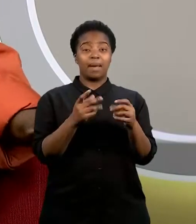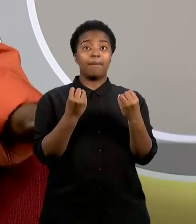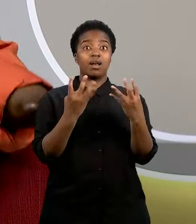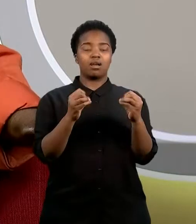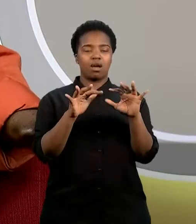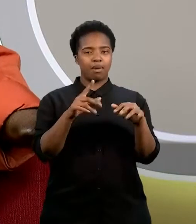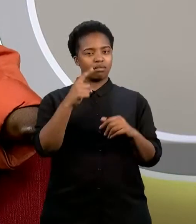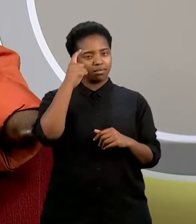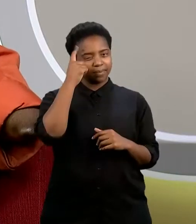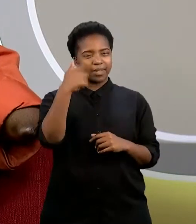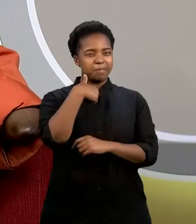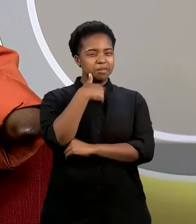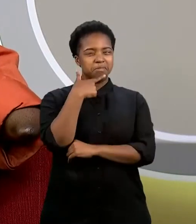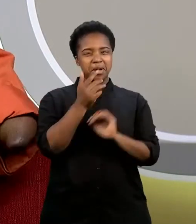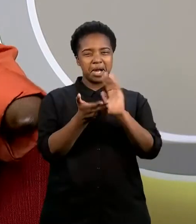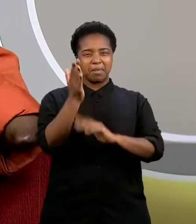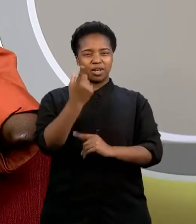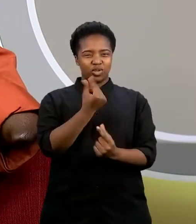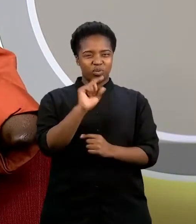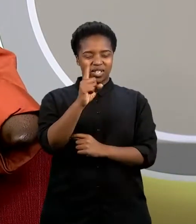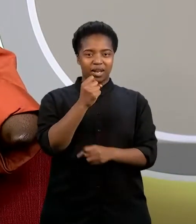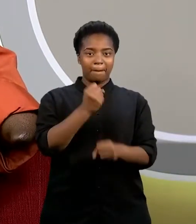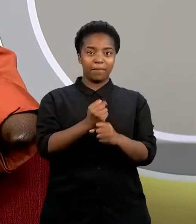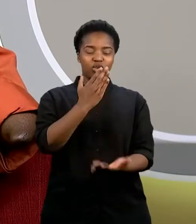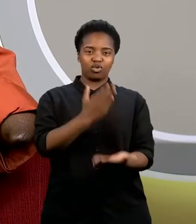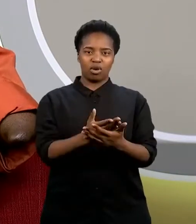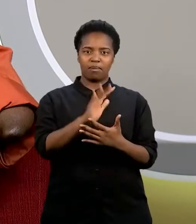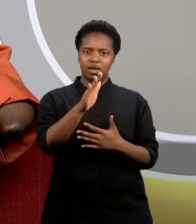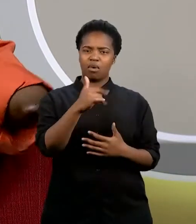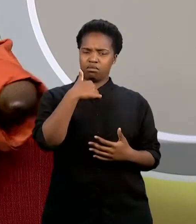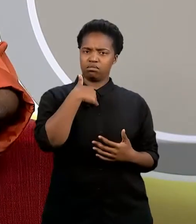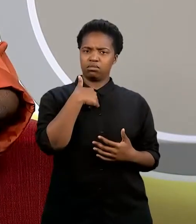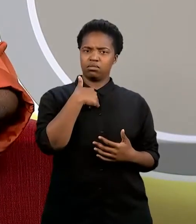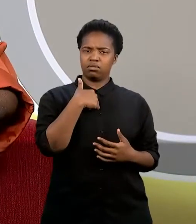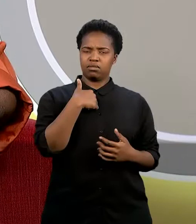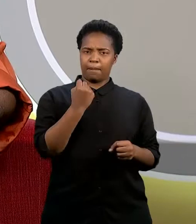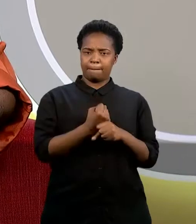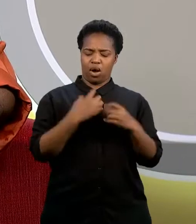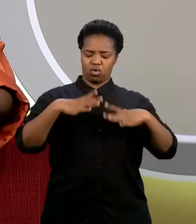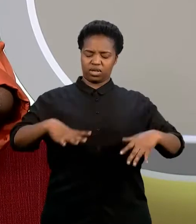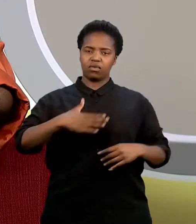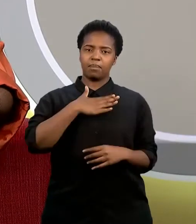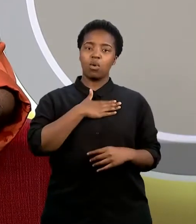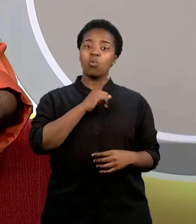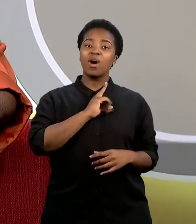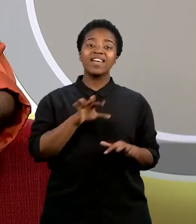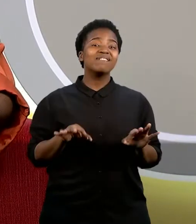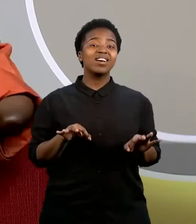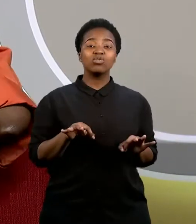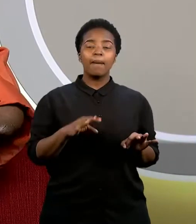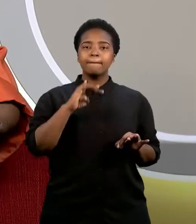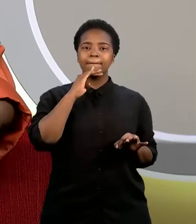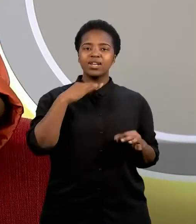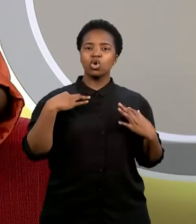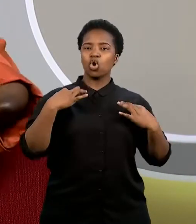I'm just thinking what I'm going to do when I leave here in terms of getting myself investors. Because what I found out also is that fashion is not just about